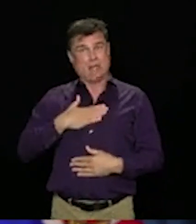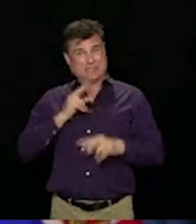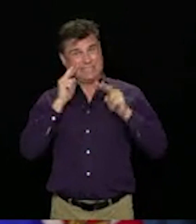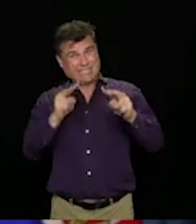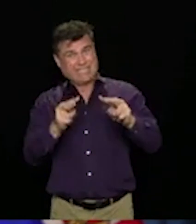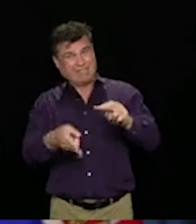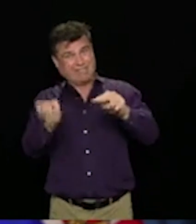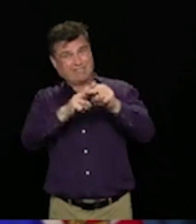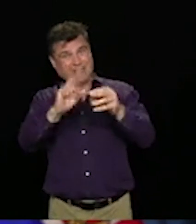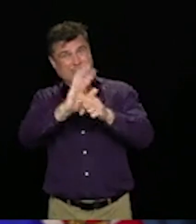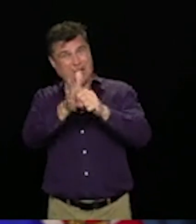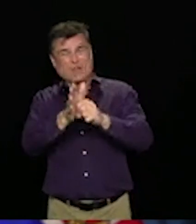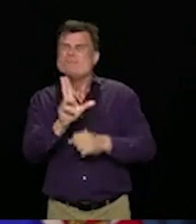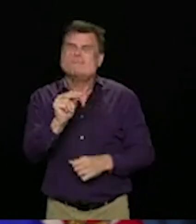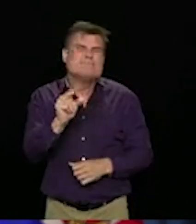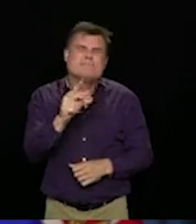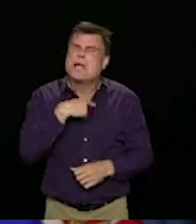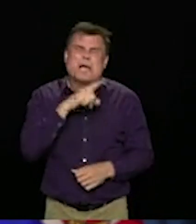as necessary